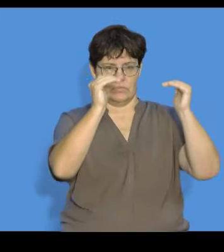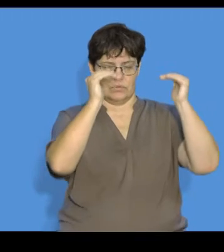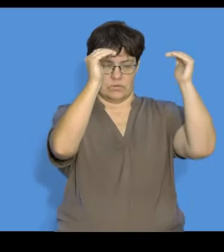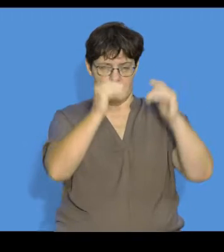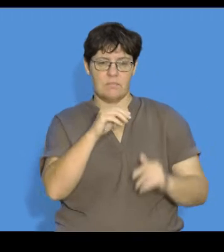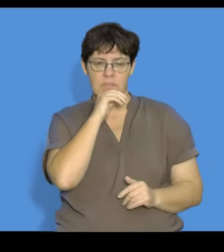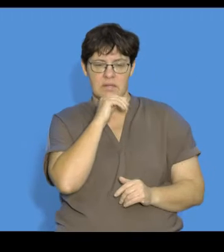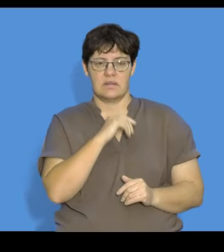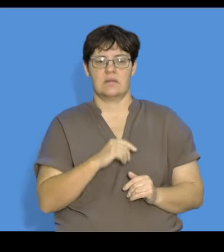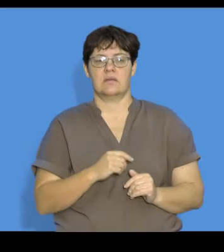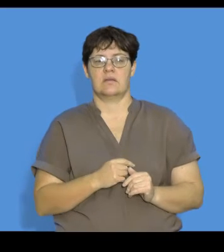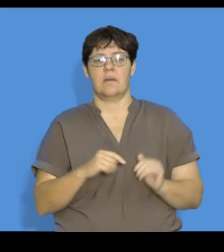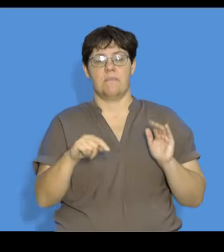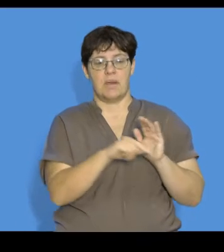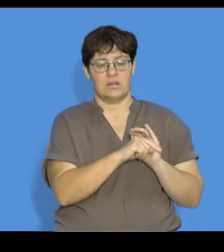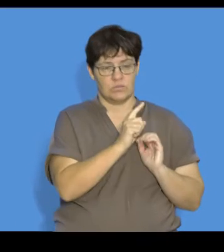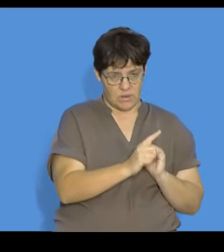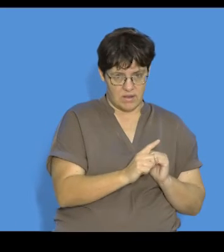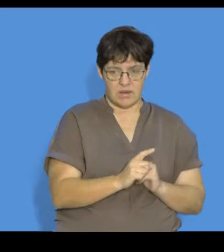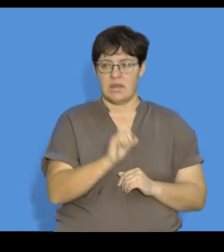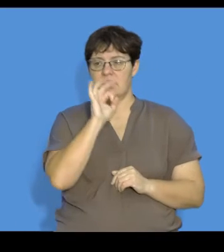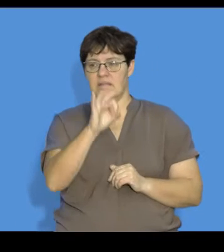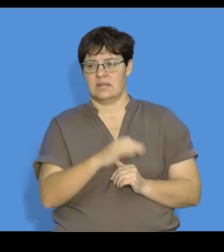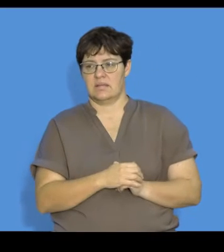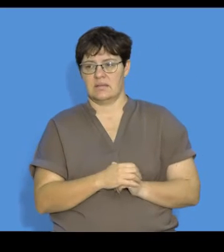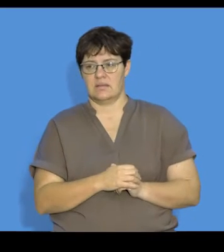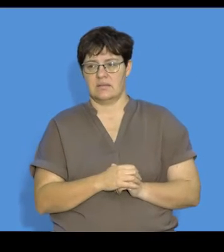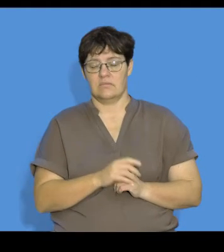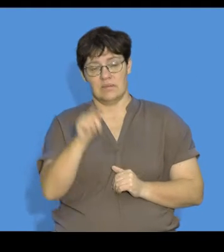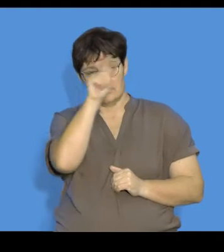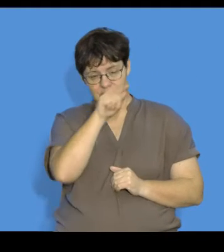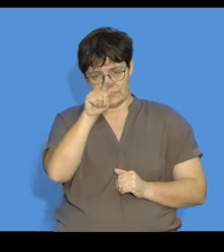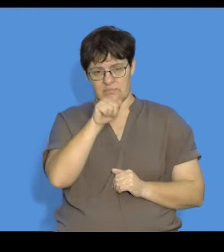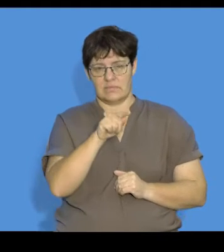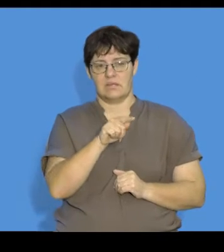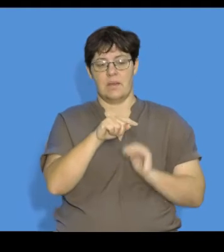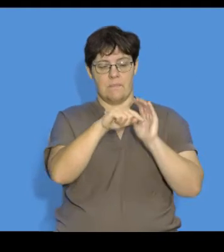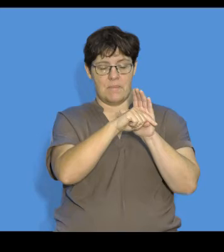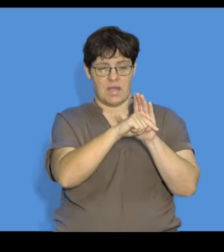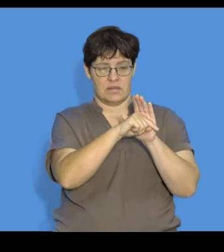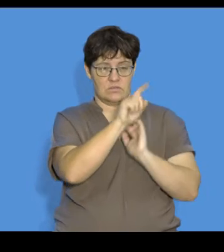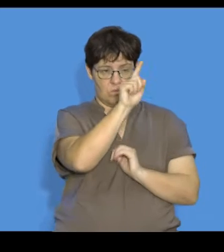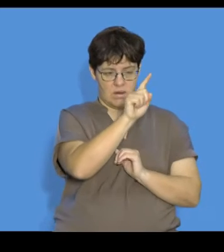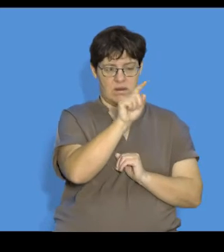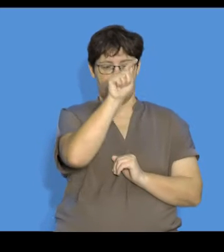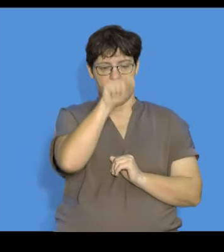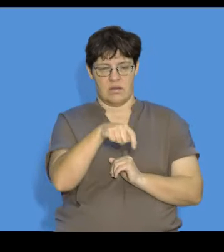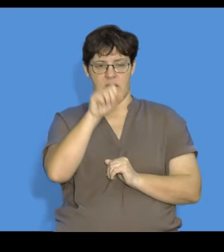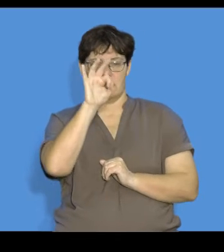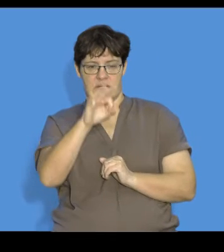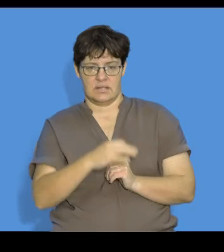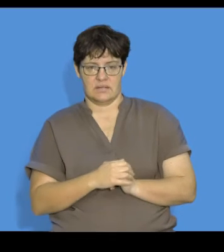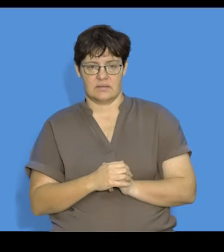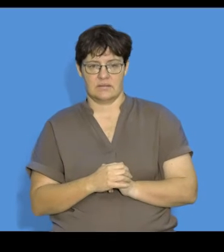units up. So it will be at -1 and 3. Therefore, my turning point will be at that point there.